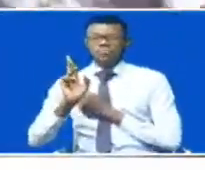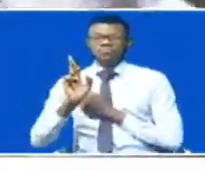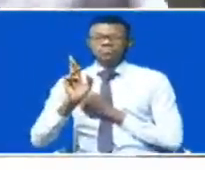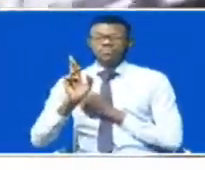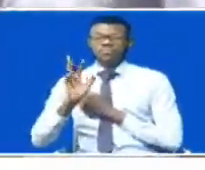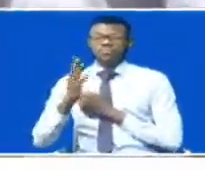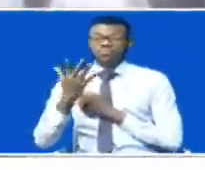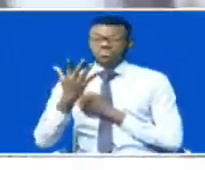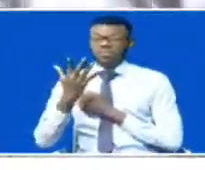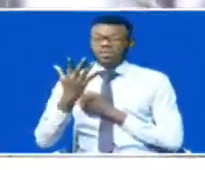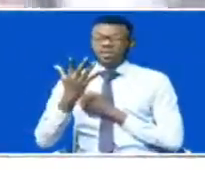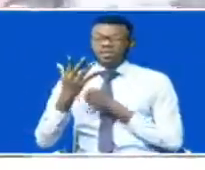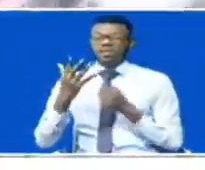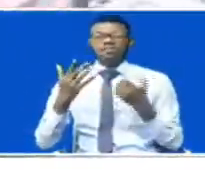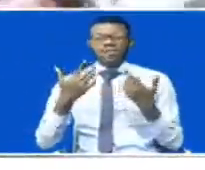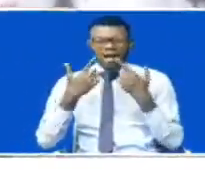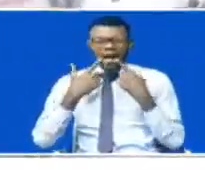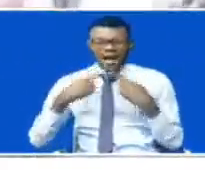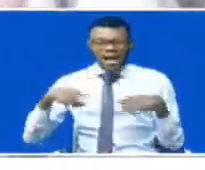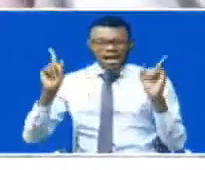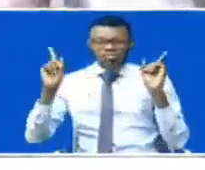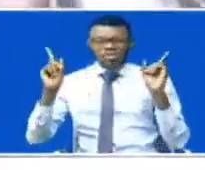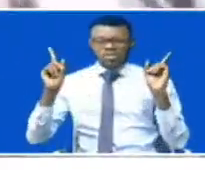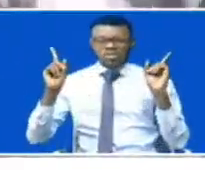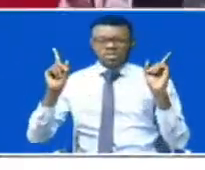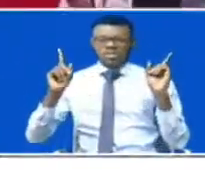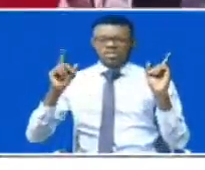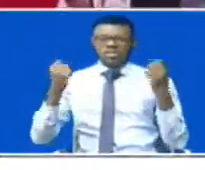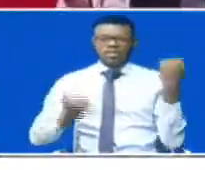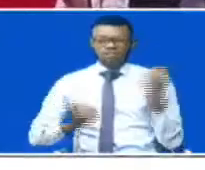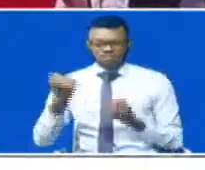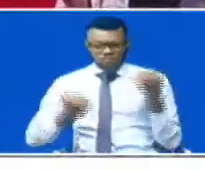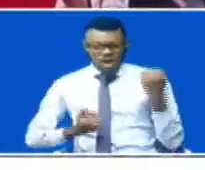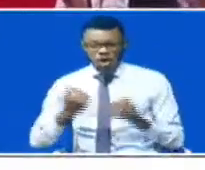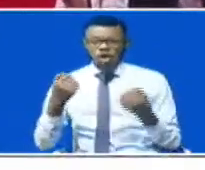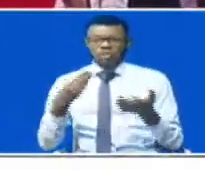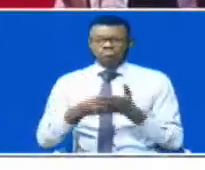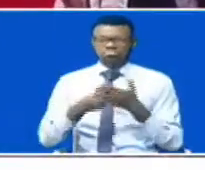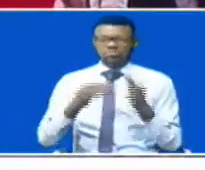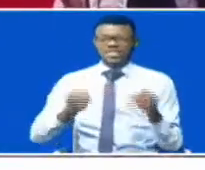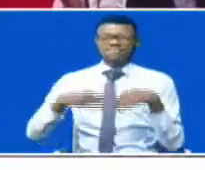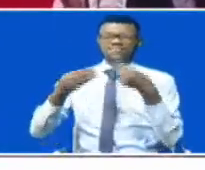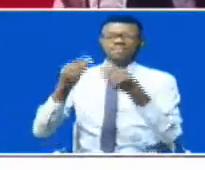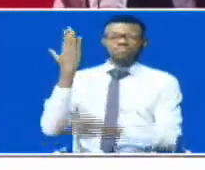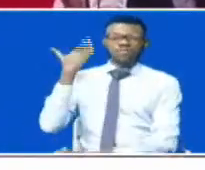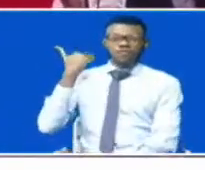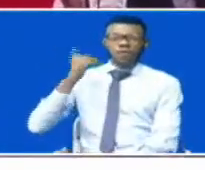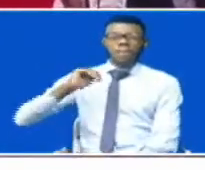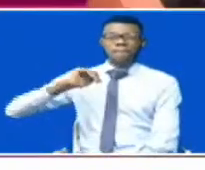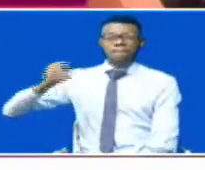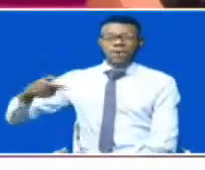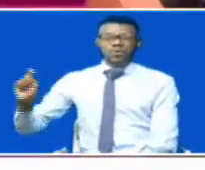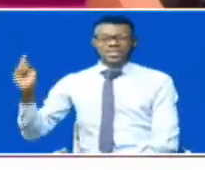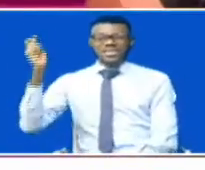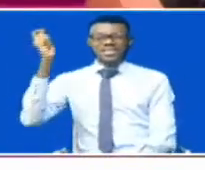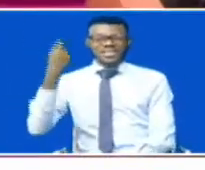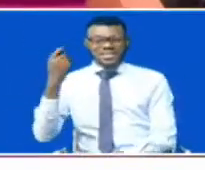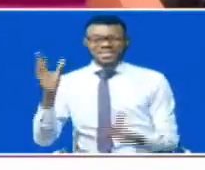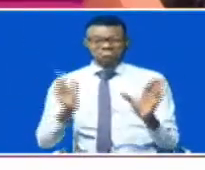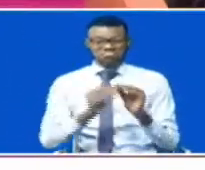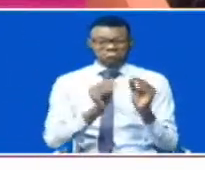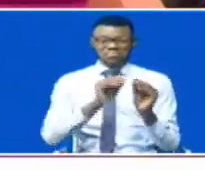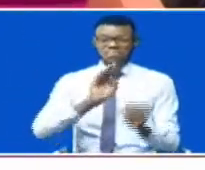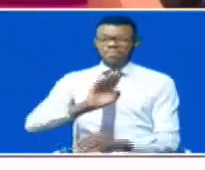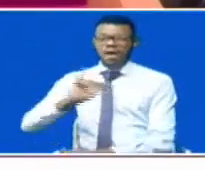to demands by MCAs for car grants during a tour to popularize the BBI in the Mount Kenya region. County